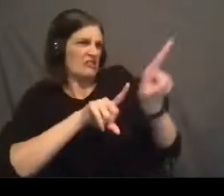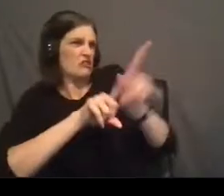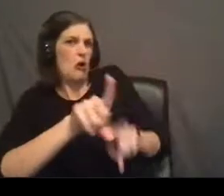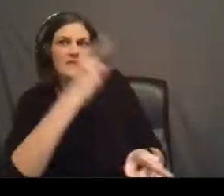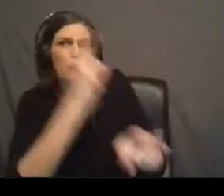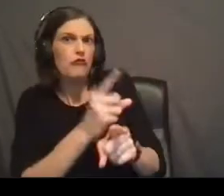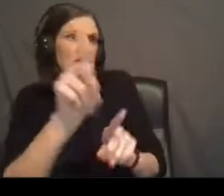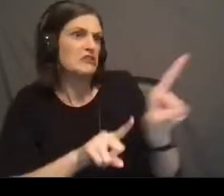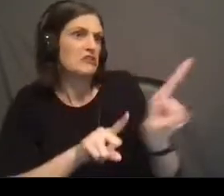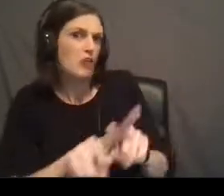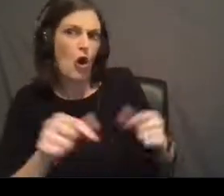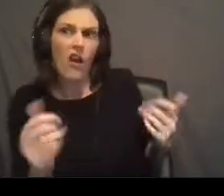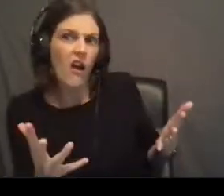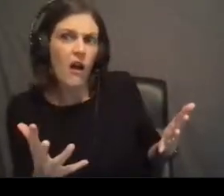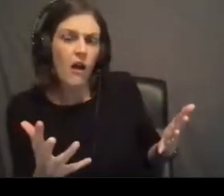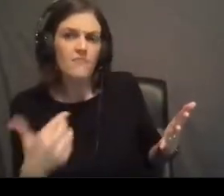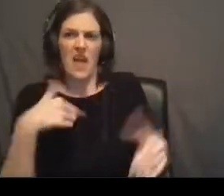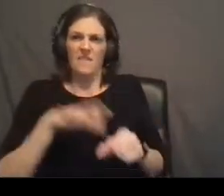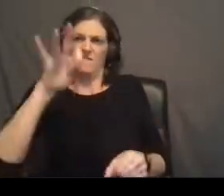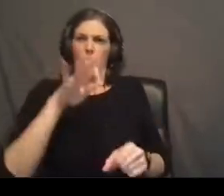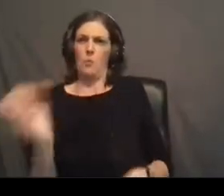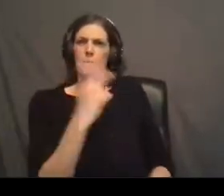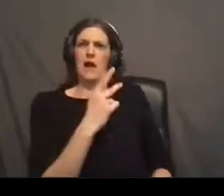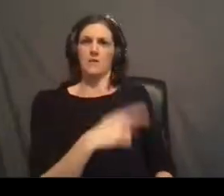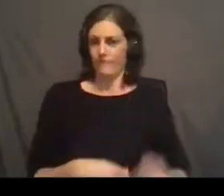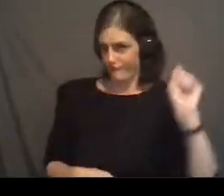right star. I vote we go back. Yeah.